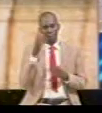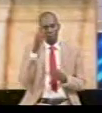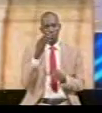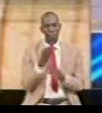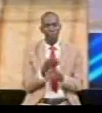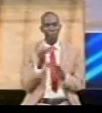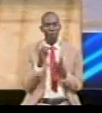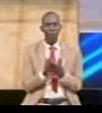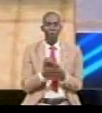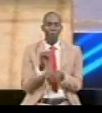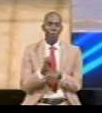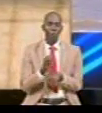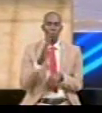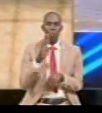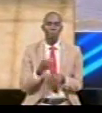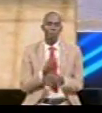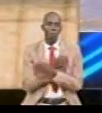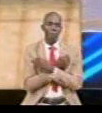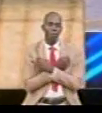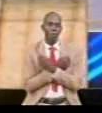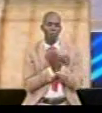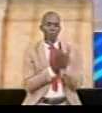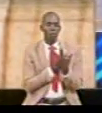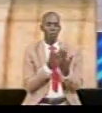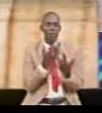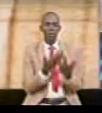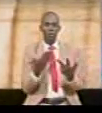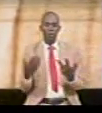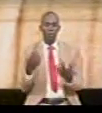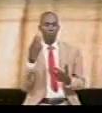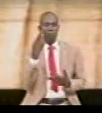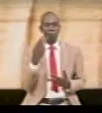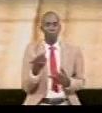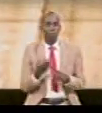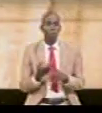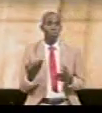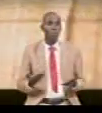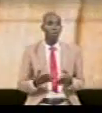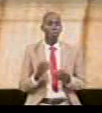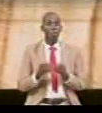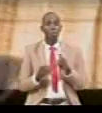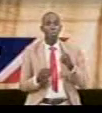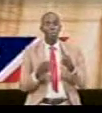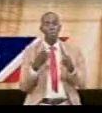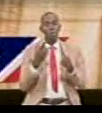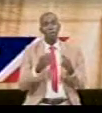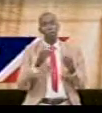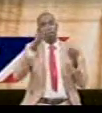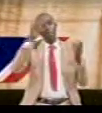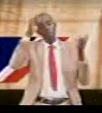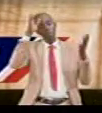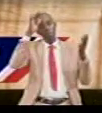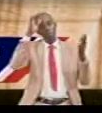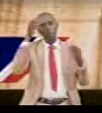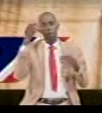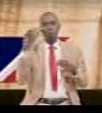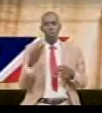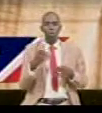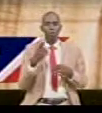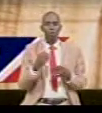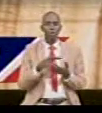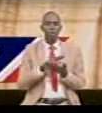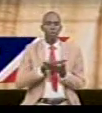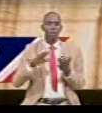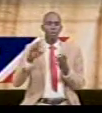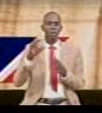that walketh by love. Three things we're looking at. Number one is the hope. The hope of the righteous